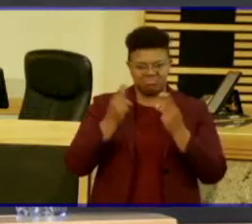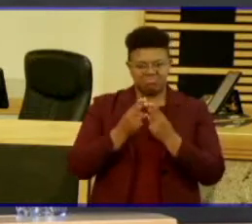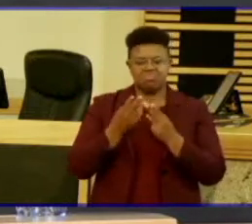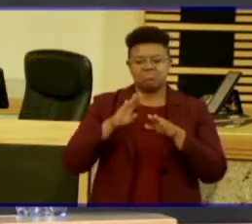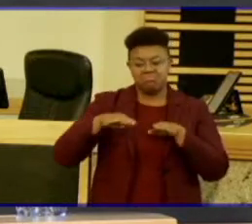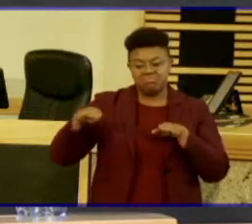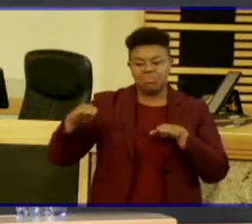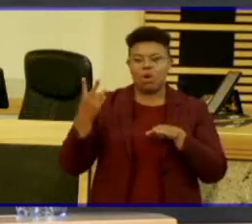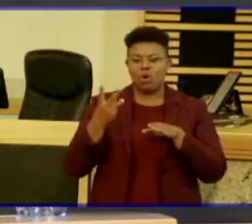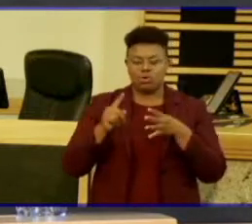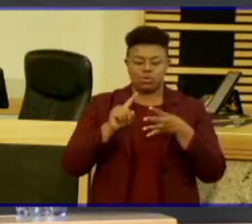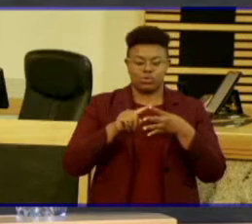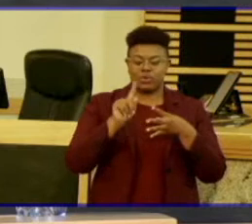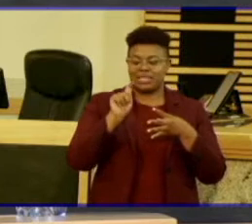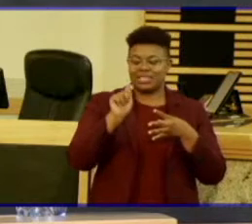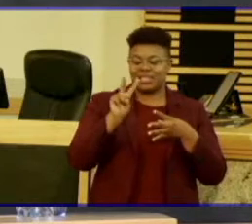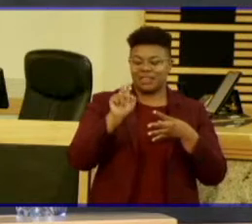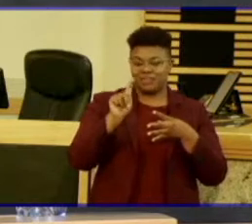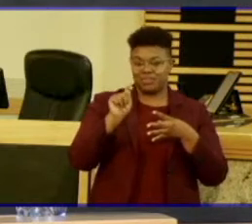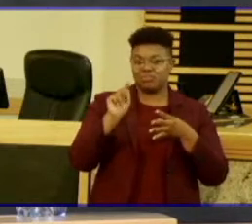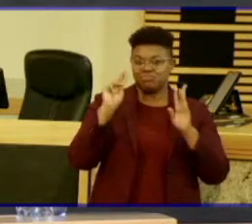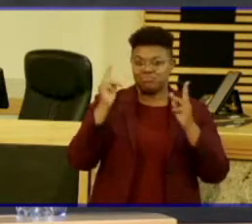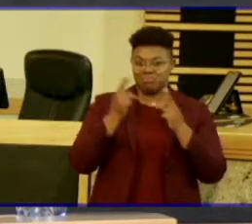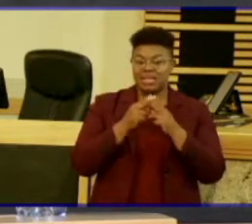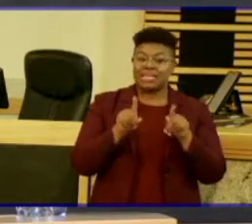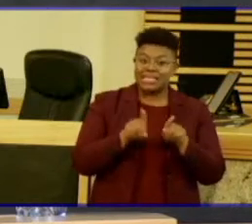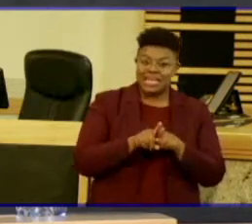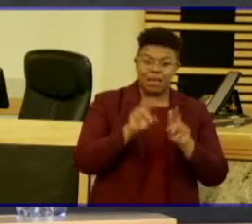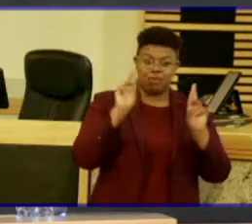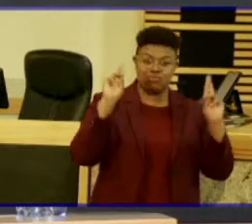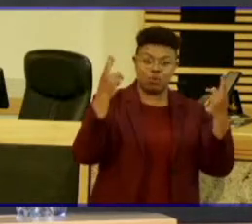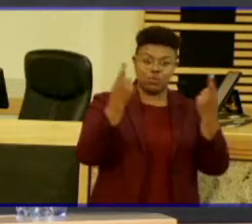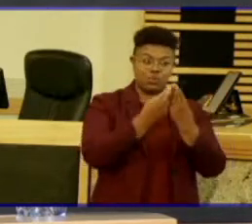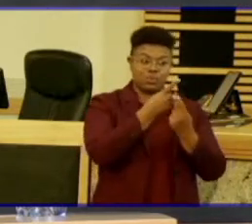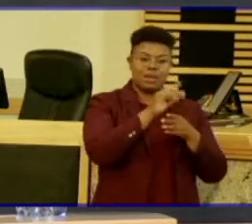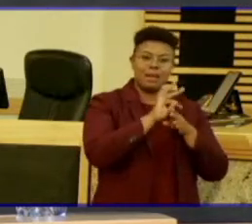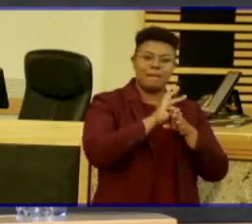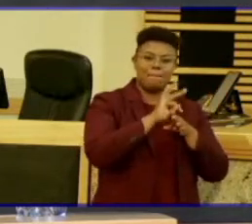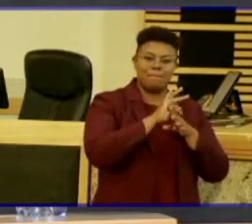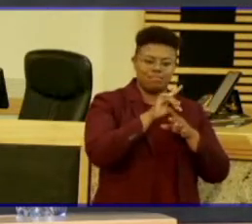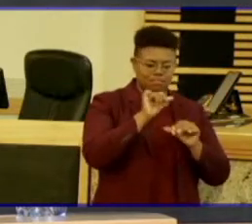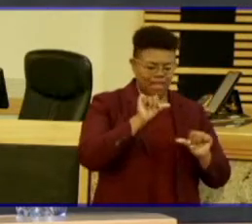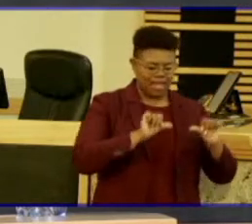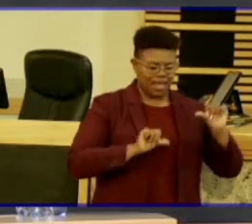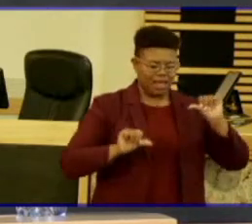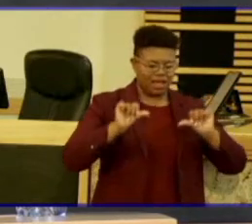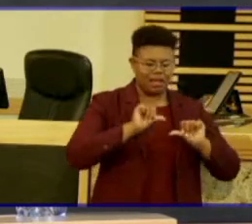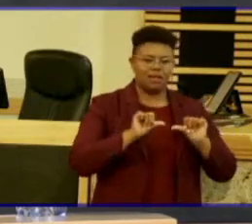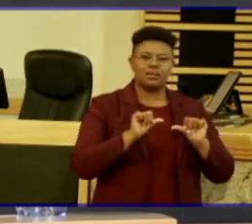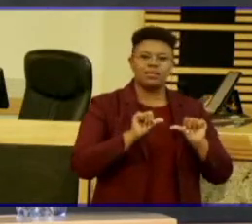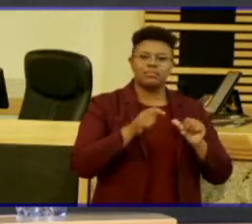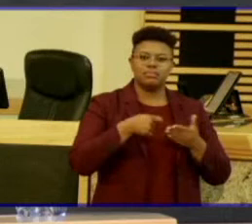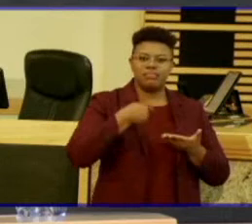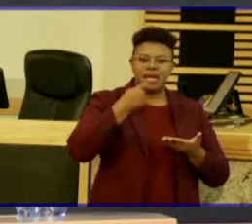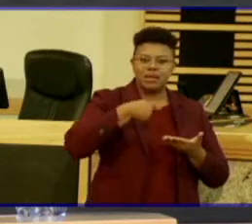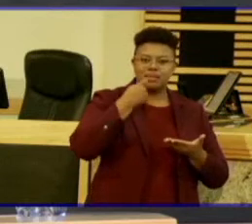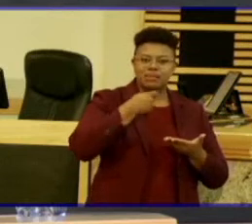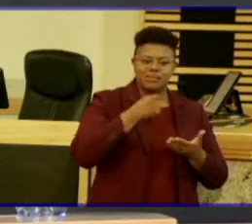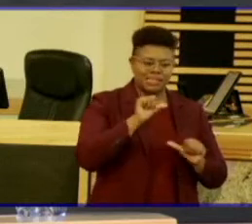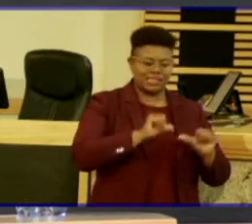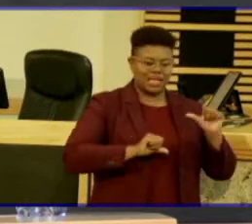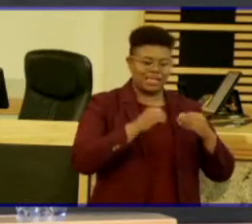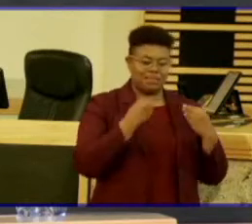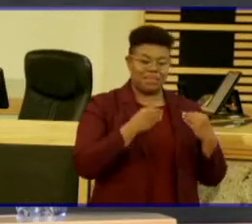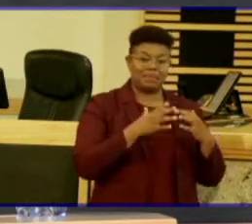at King Inza TVET College. Rhodes University also plans to refurbish its chemical and pharmaceutical science building and is